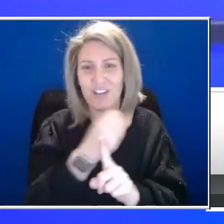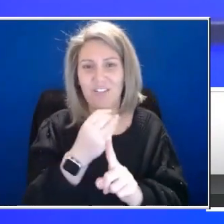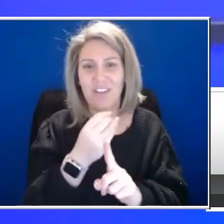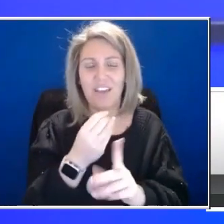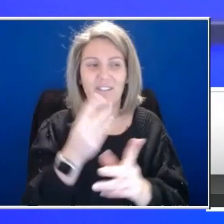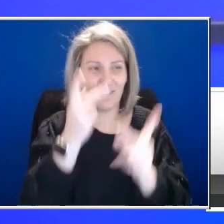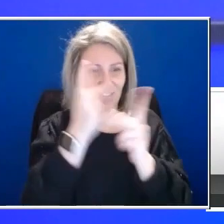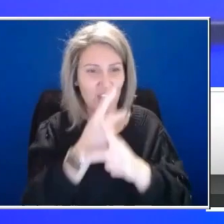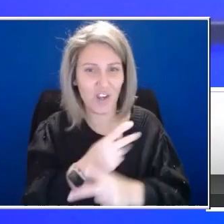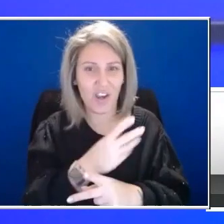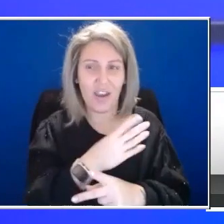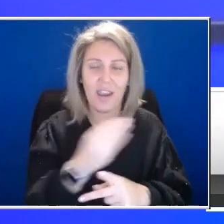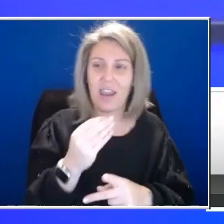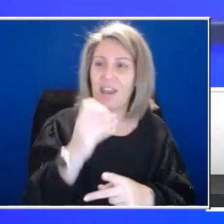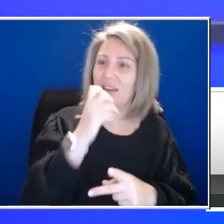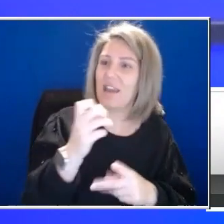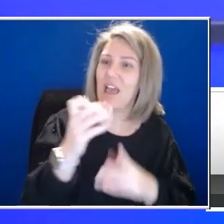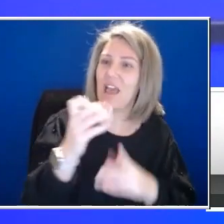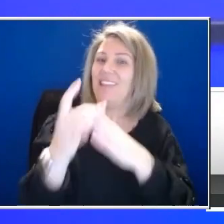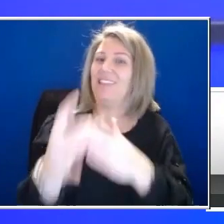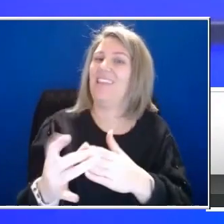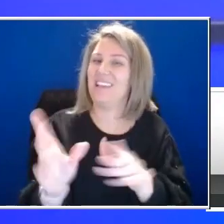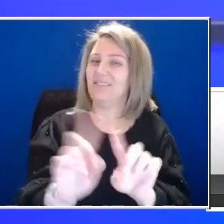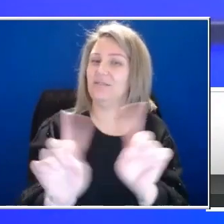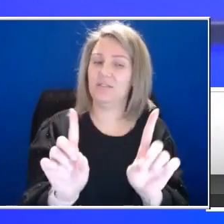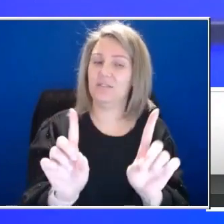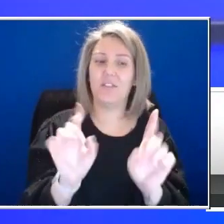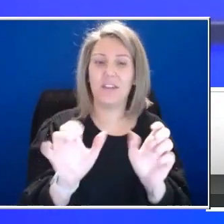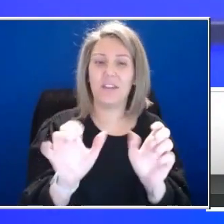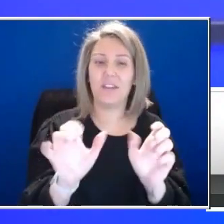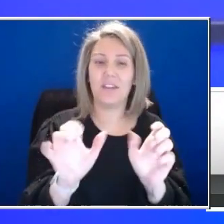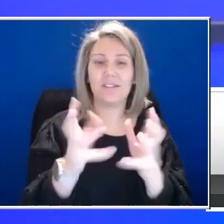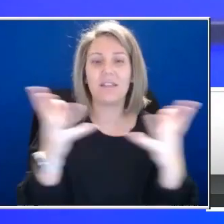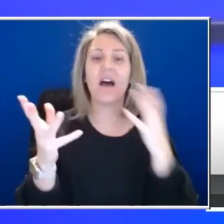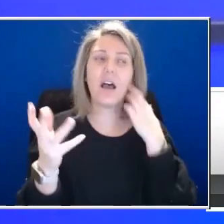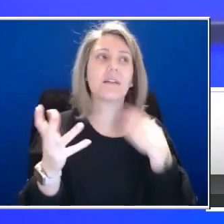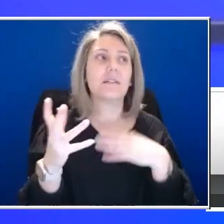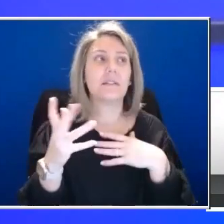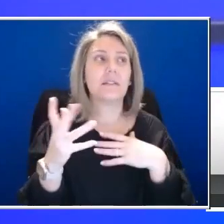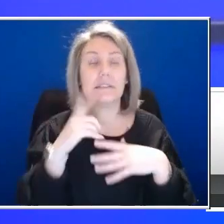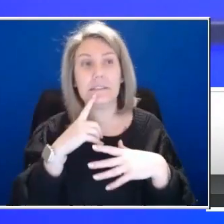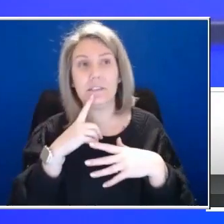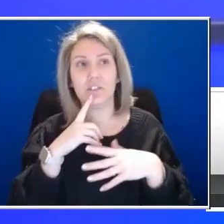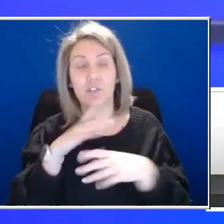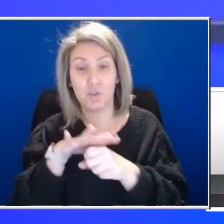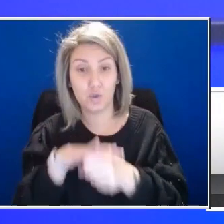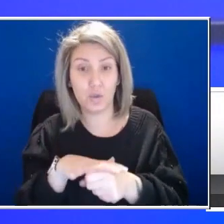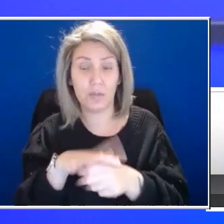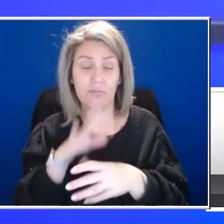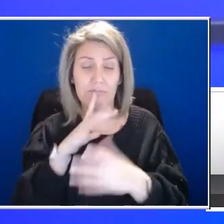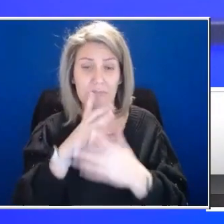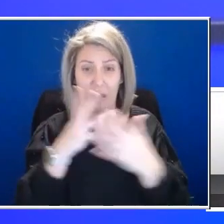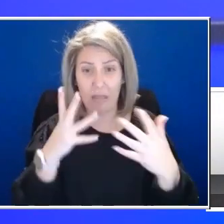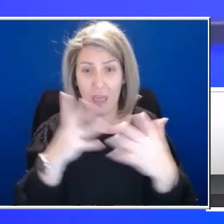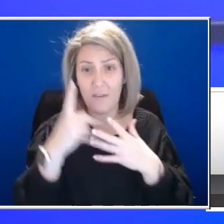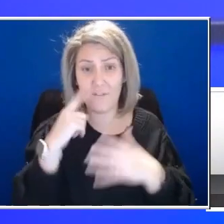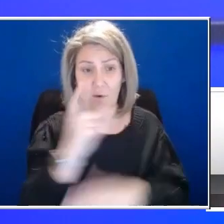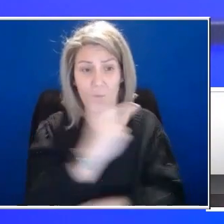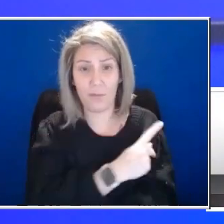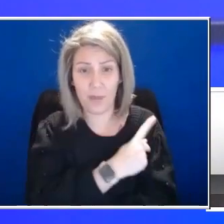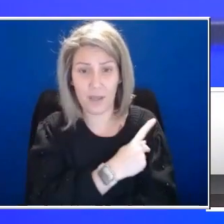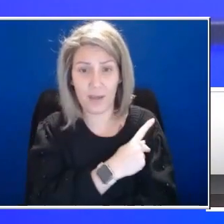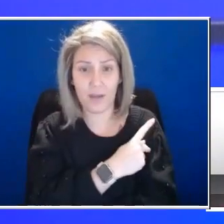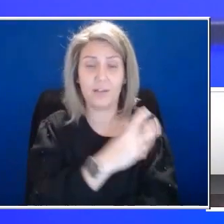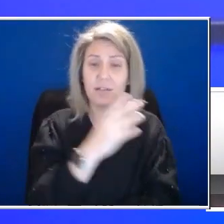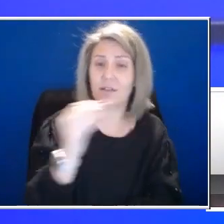yet not get misled. And that's a lot of it's a daunting task, I guess I should say, for a patient. And it's a